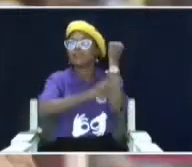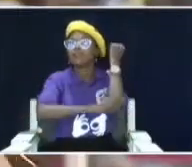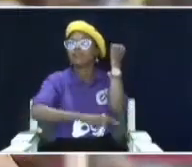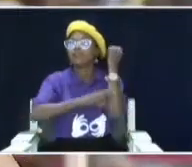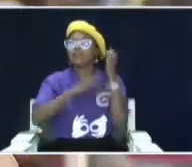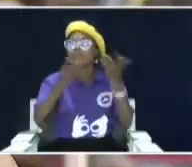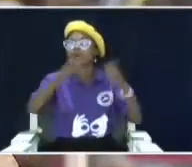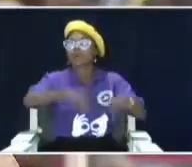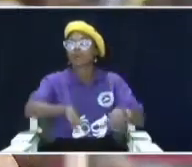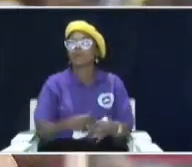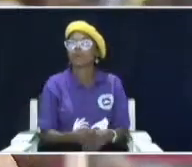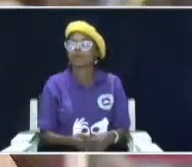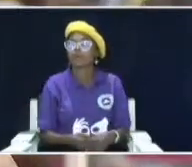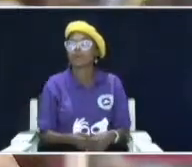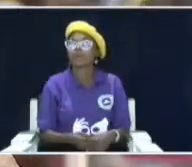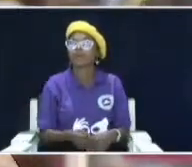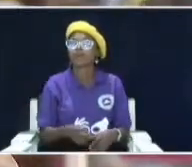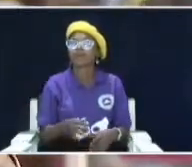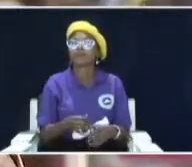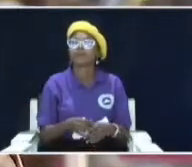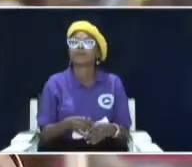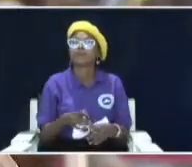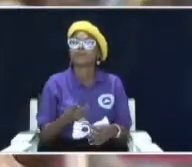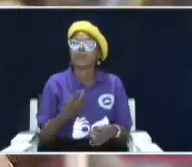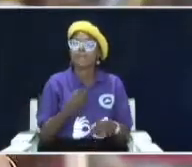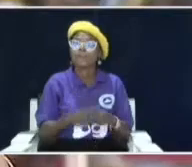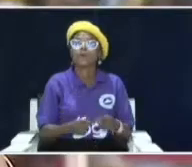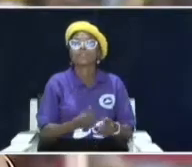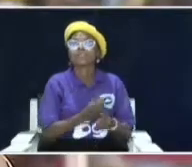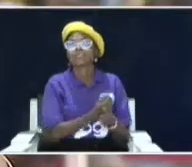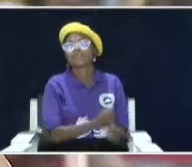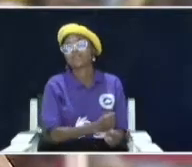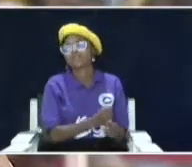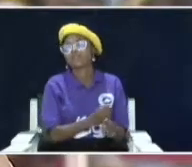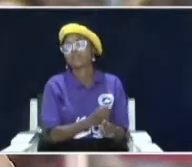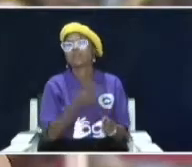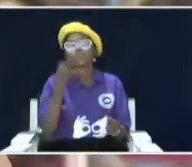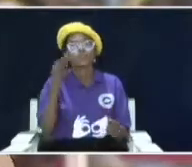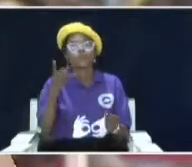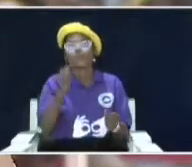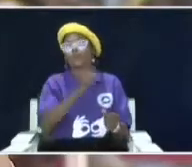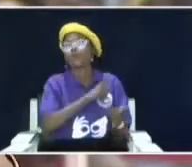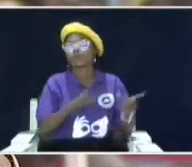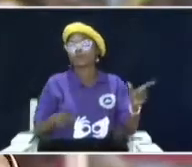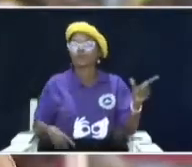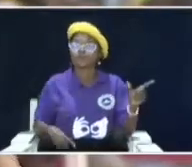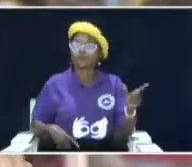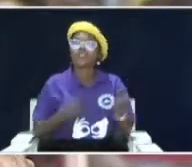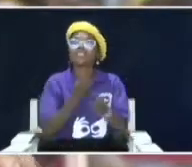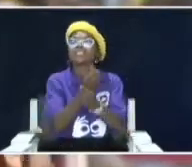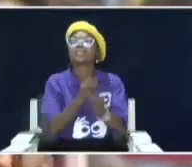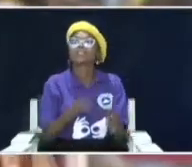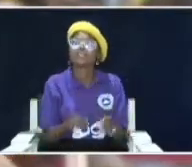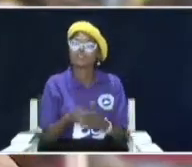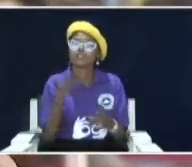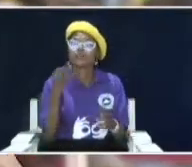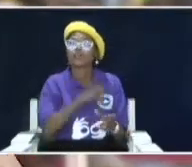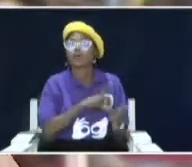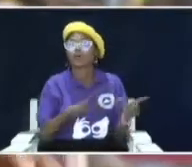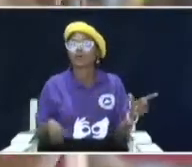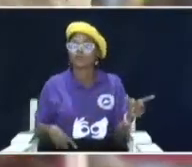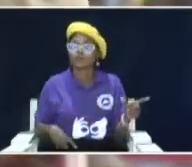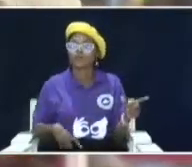Horses are prepared for the days of the battle, but safety is of the Lord. Safety is of the